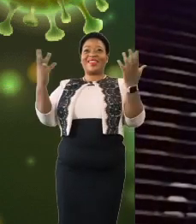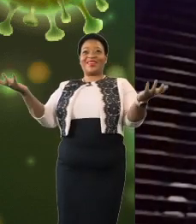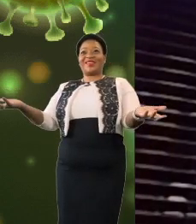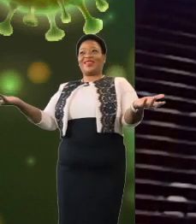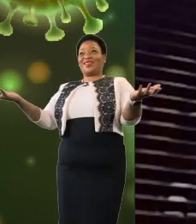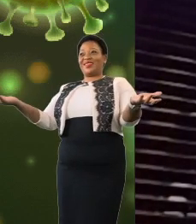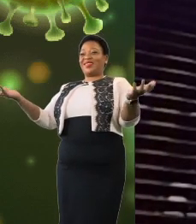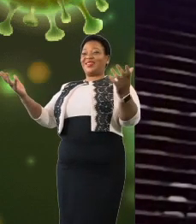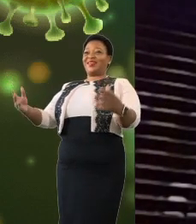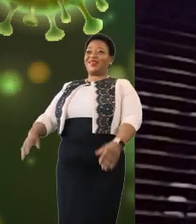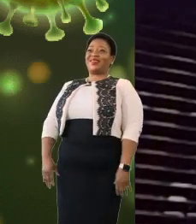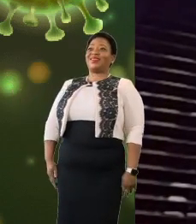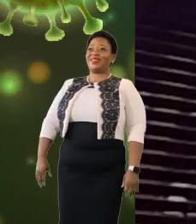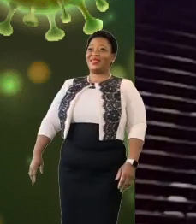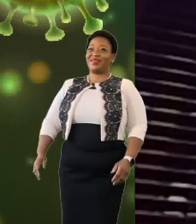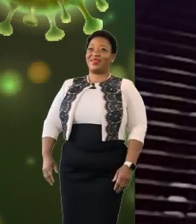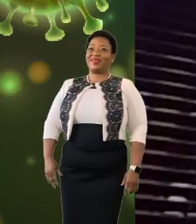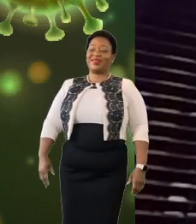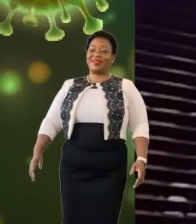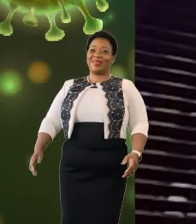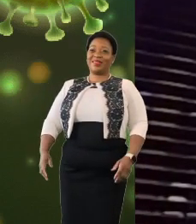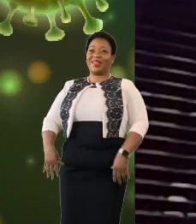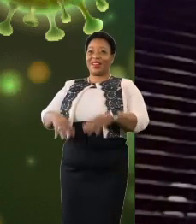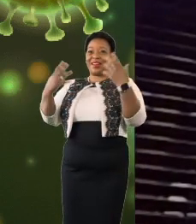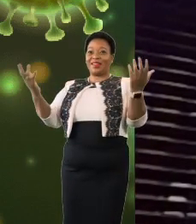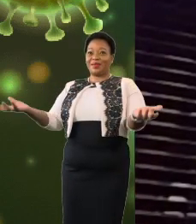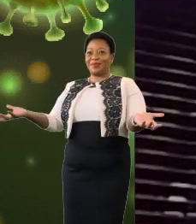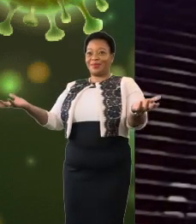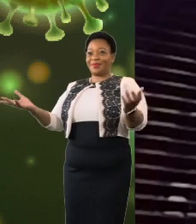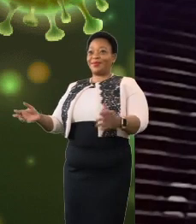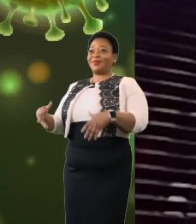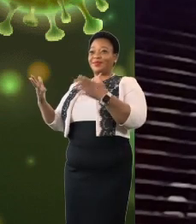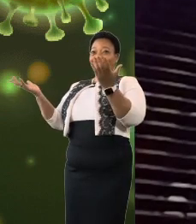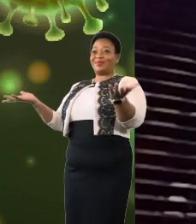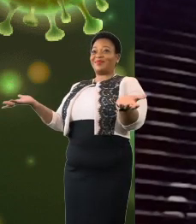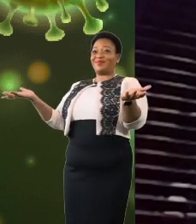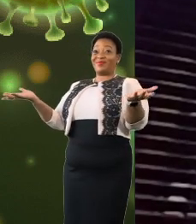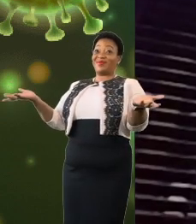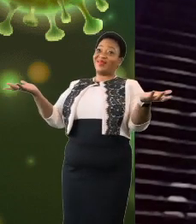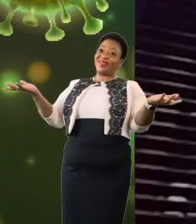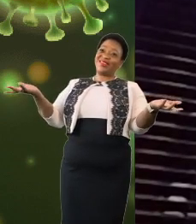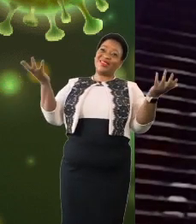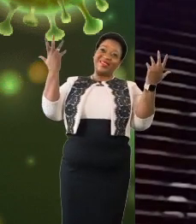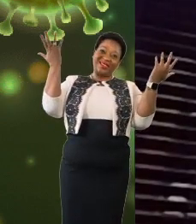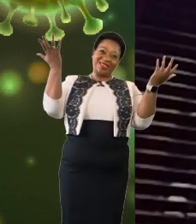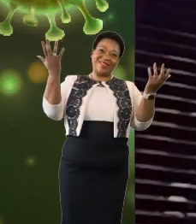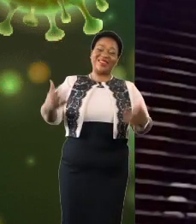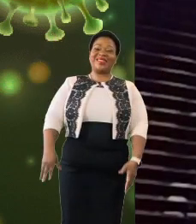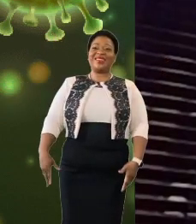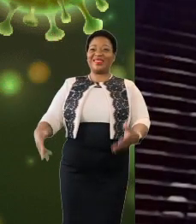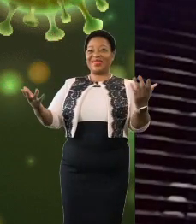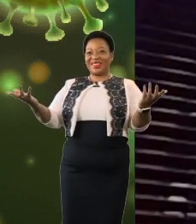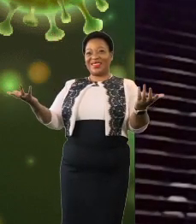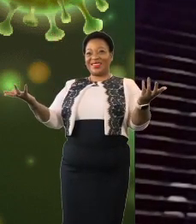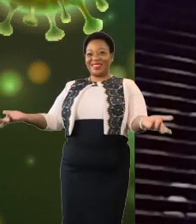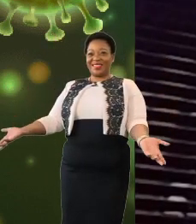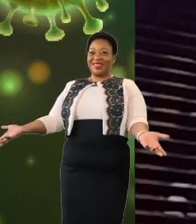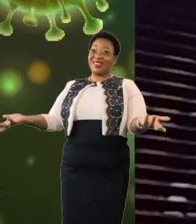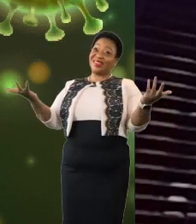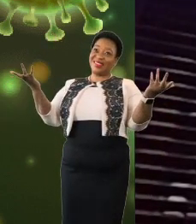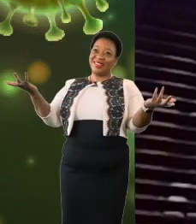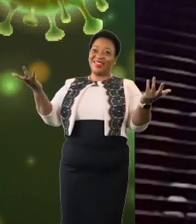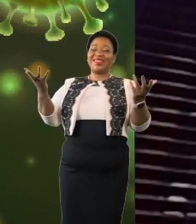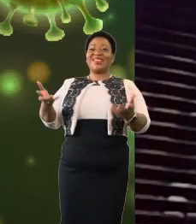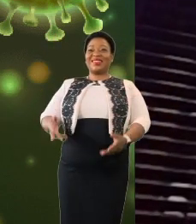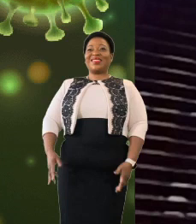strong, with very strong brand, that needs a support of all of us. But what will it take for all of us to